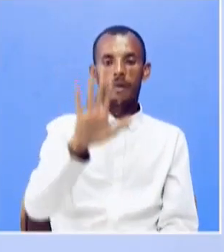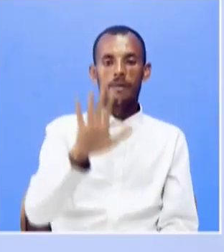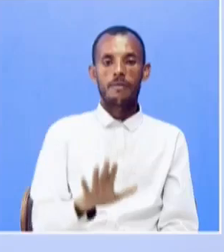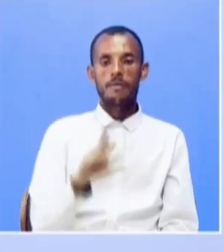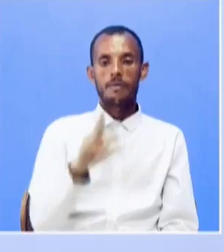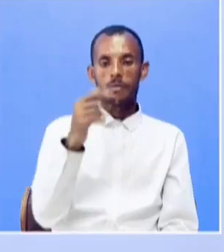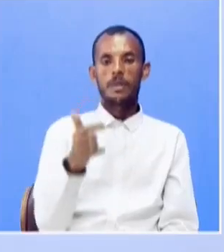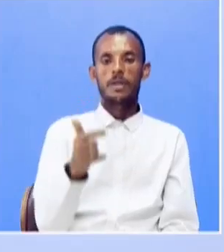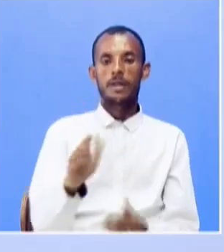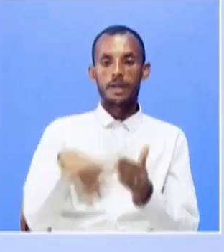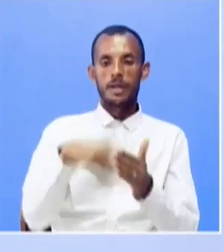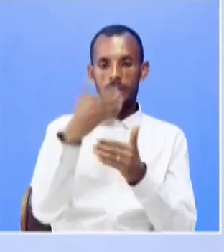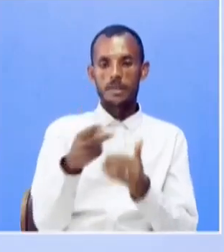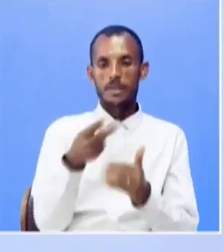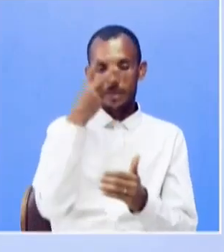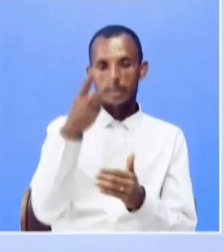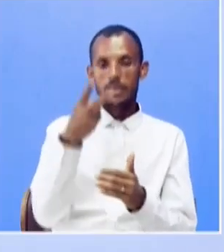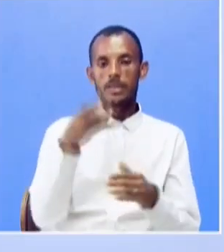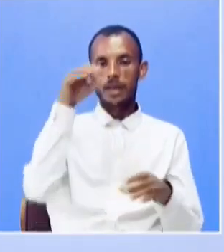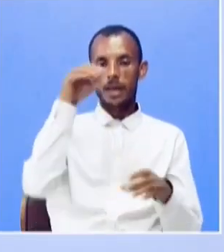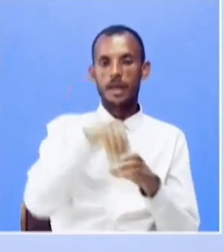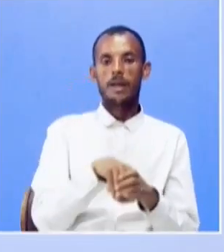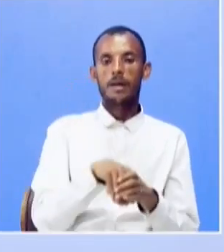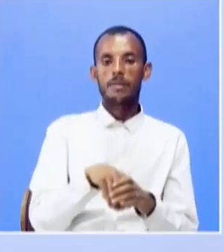Now let's proceed. The income is